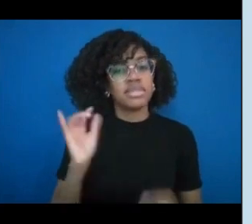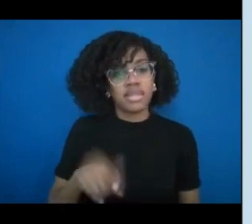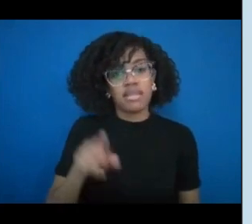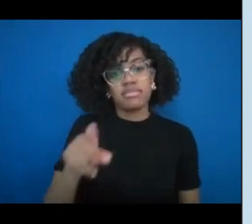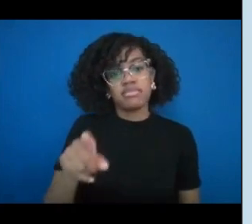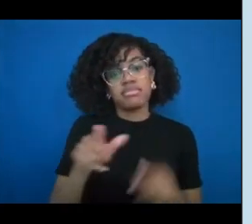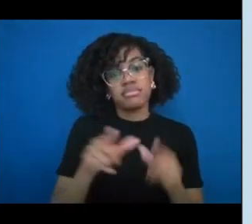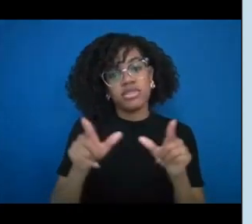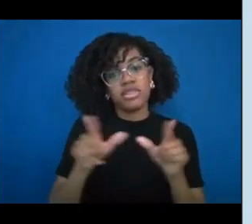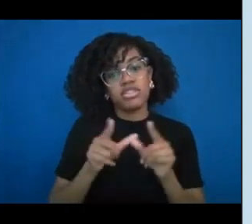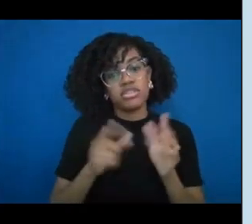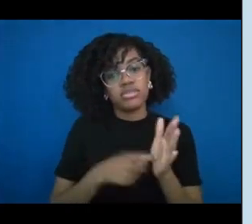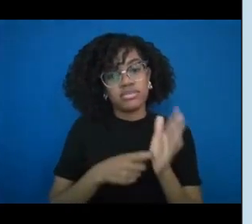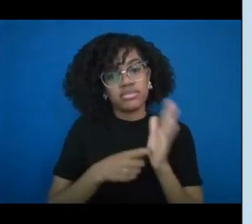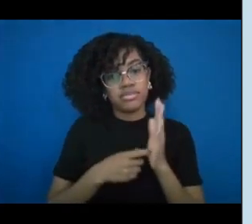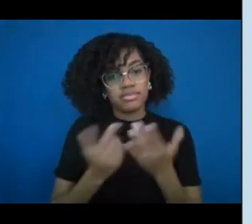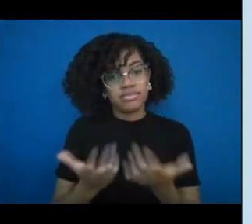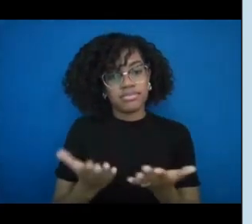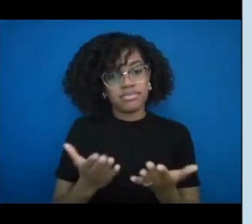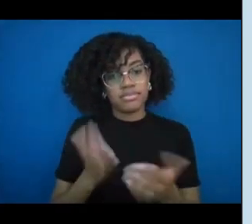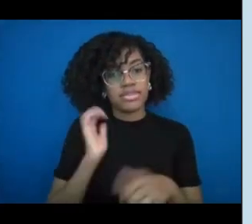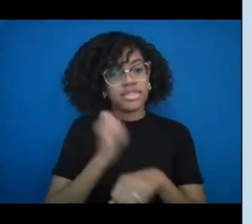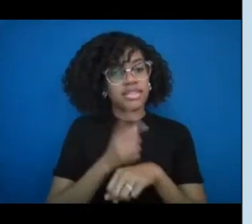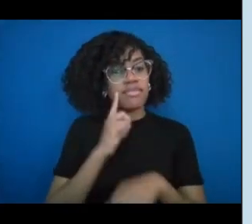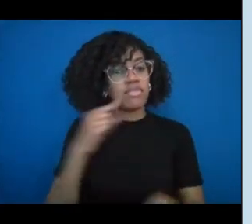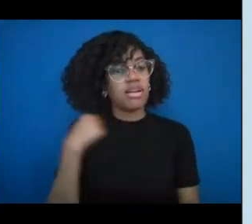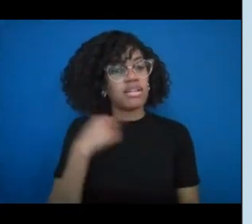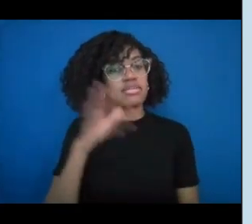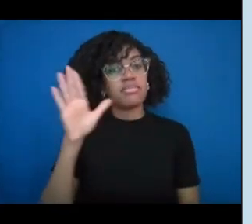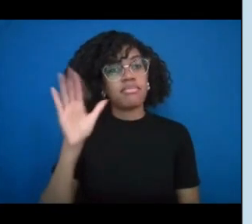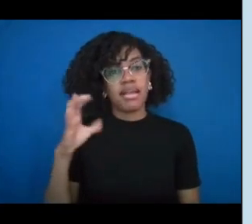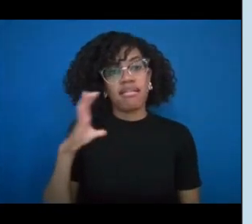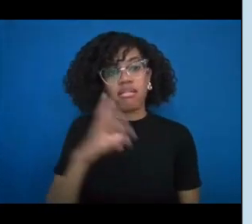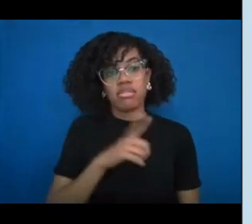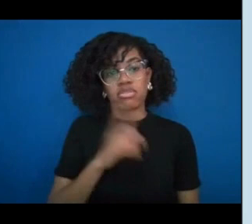geography that was set for us by Congress.